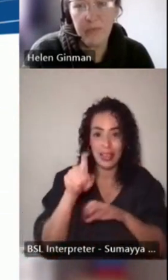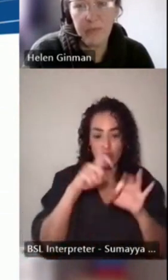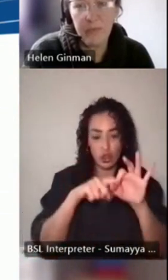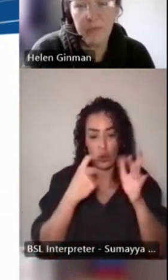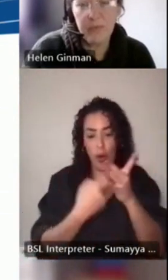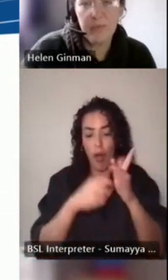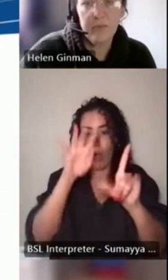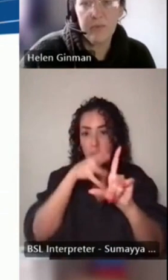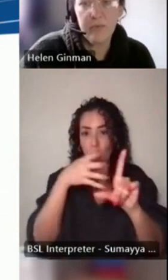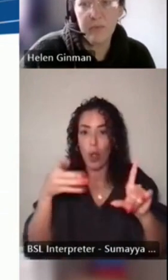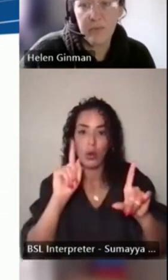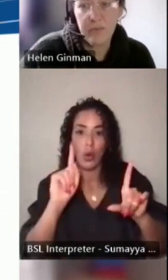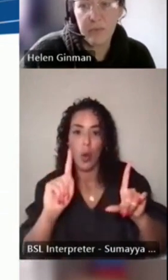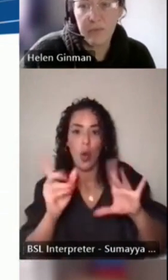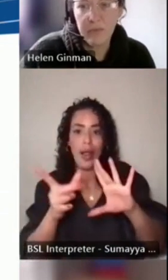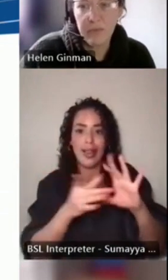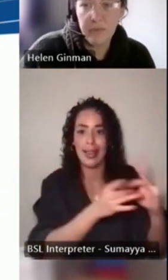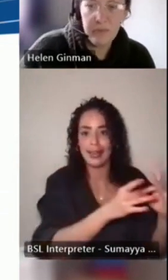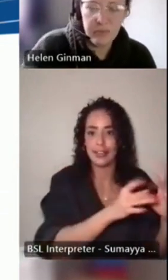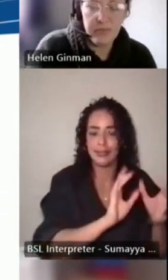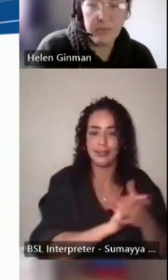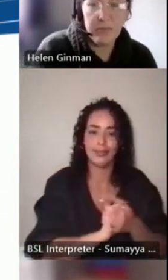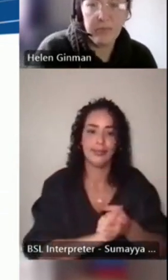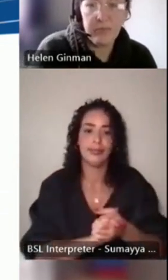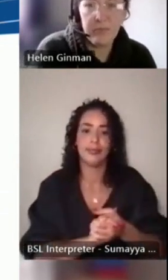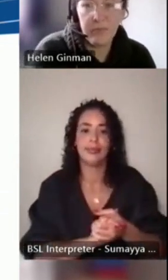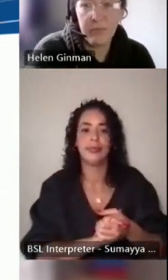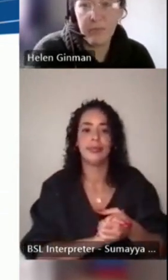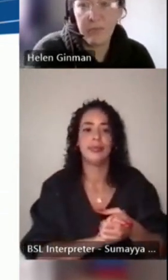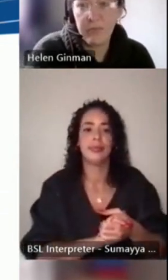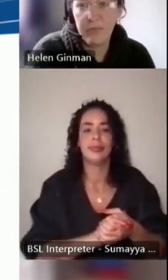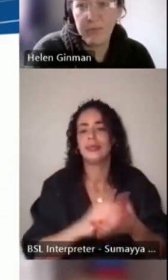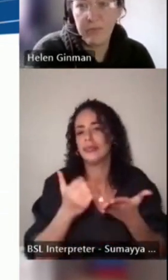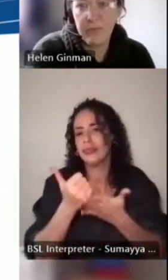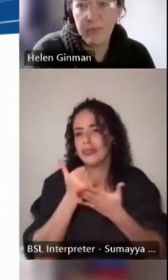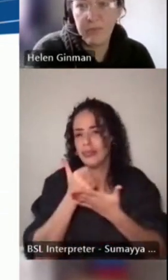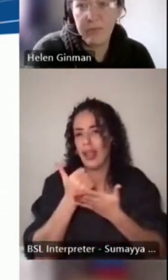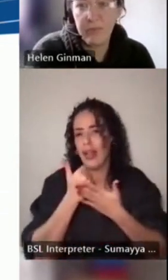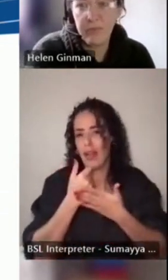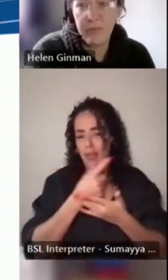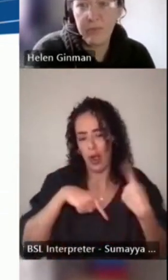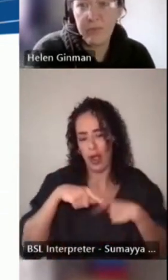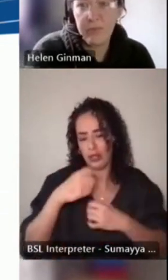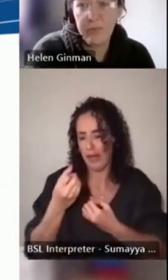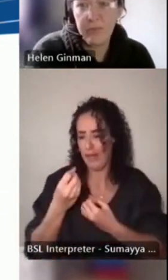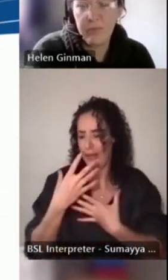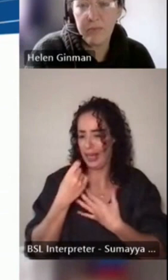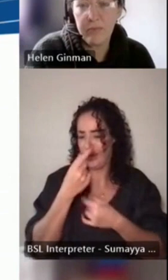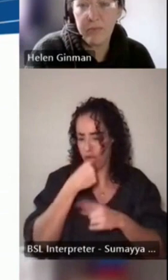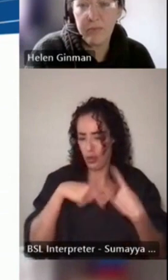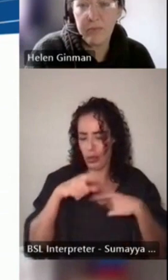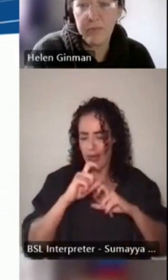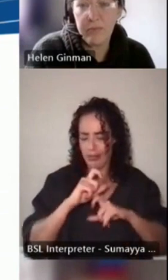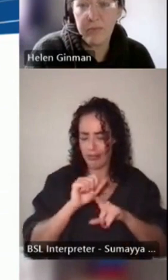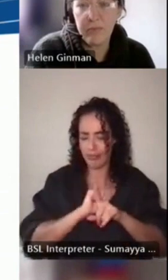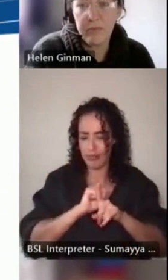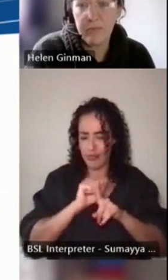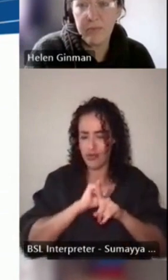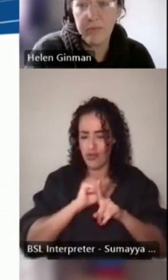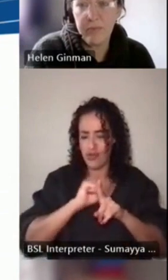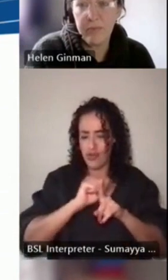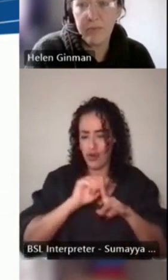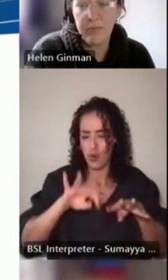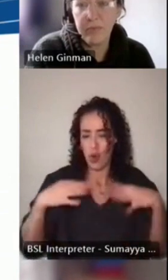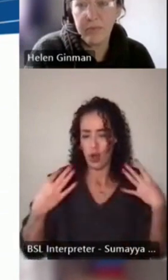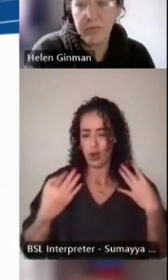use the link. This just helps to give us feedback so that we can continuously improve our workshops and our offerings